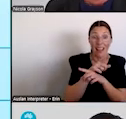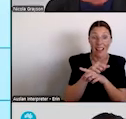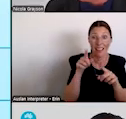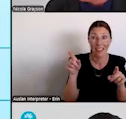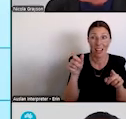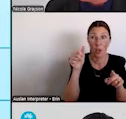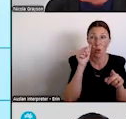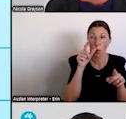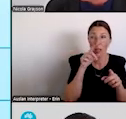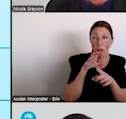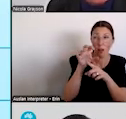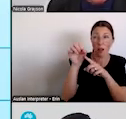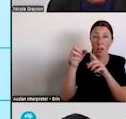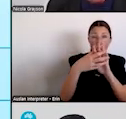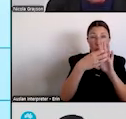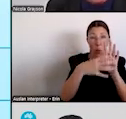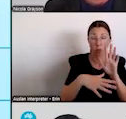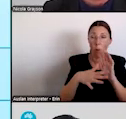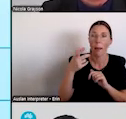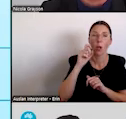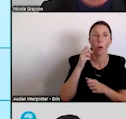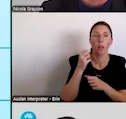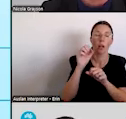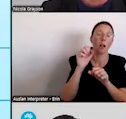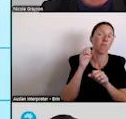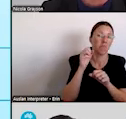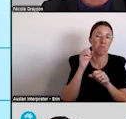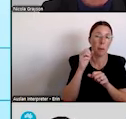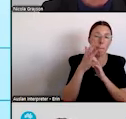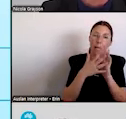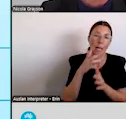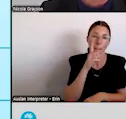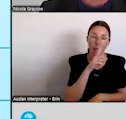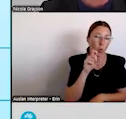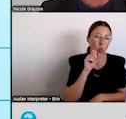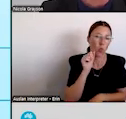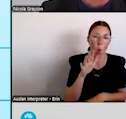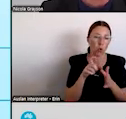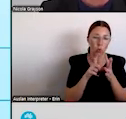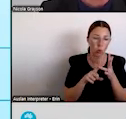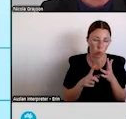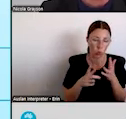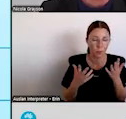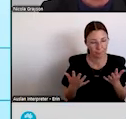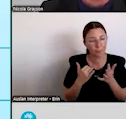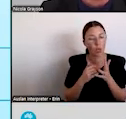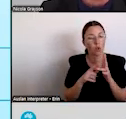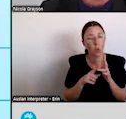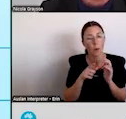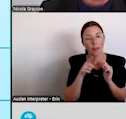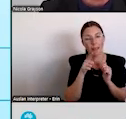evidence, that will create some deterrence. Even some of the techniques are very easy to remove. So I think this